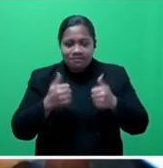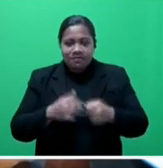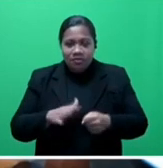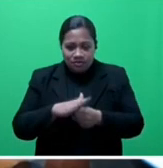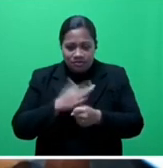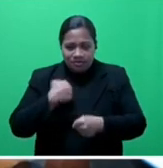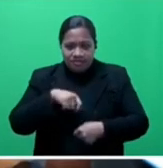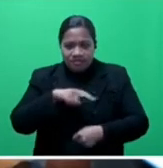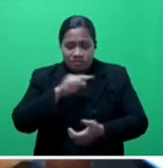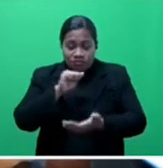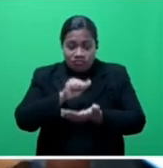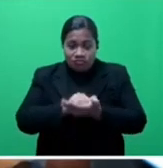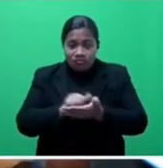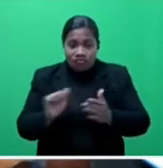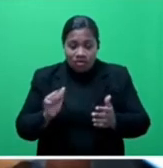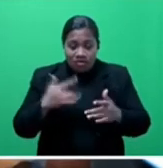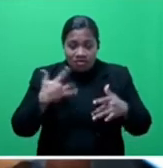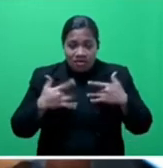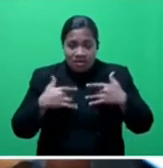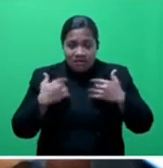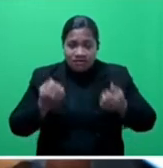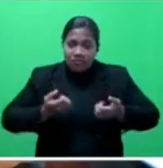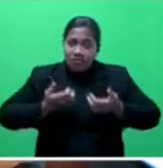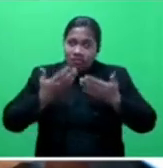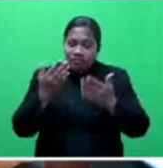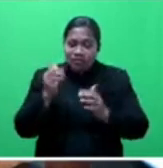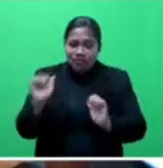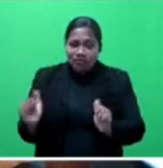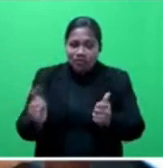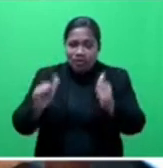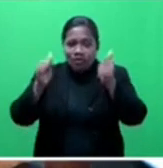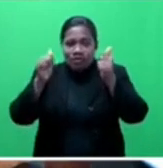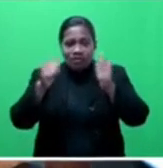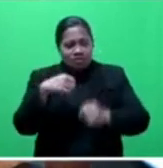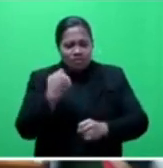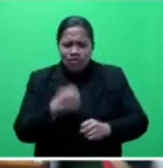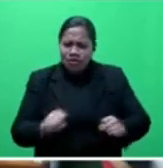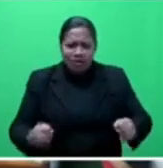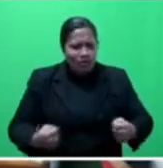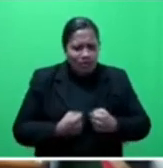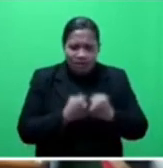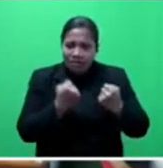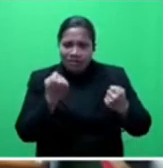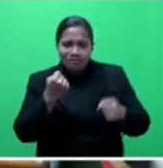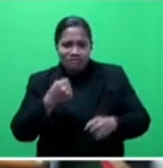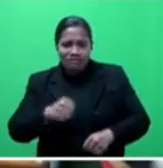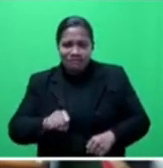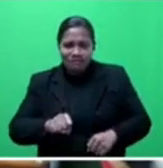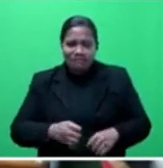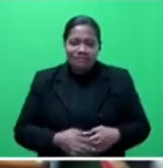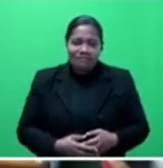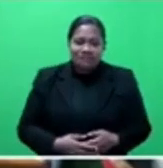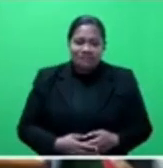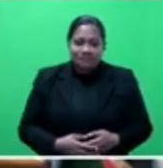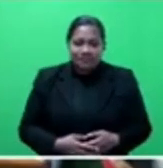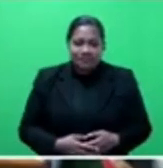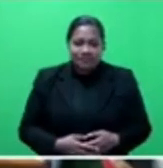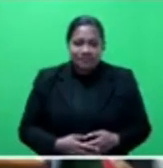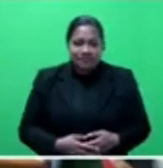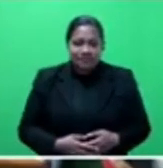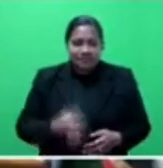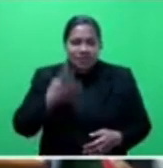Him glory. It is therefore no accident where we find ourselves even under some